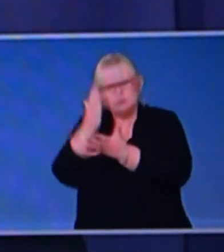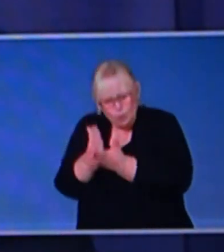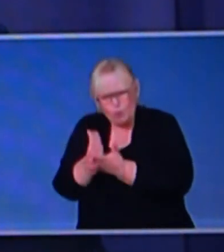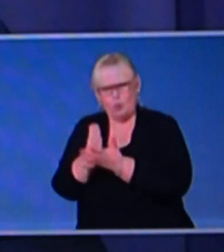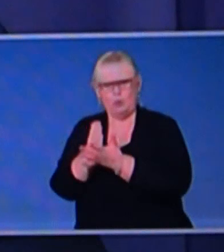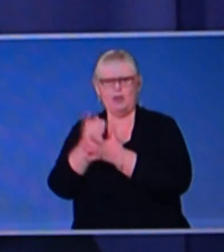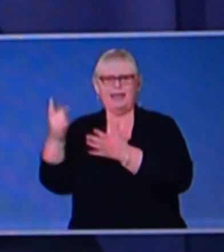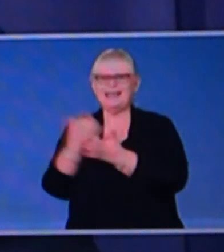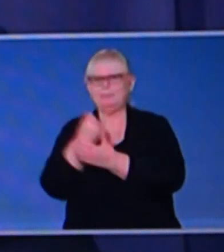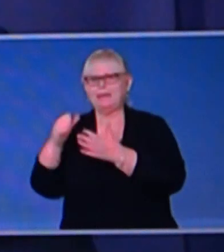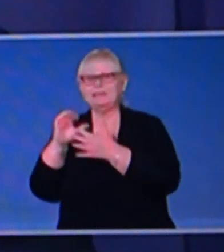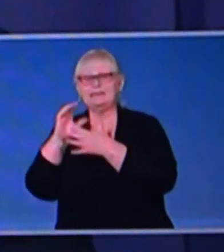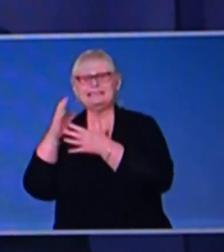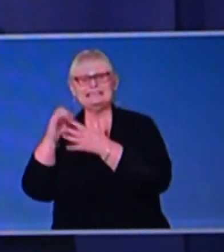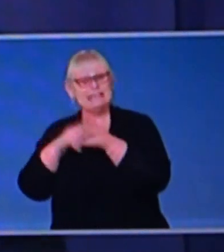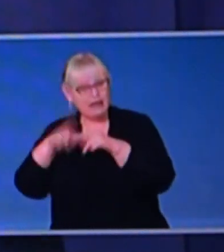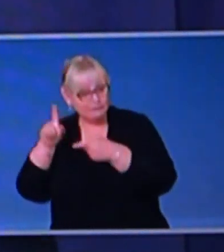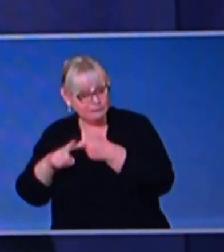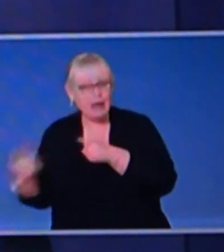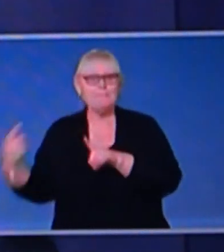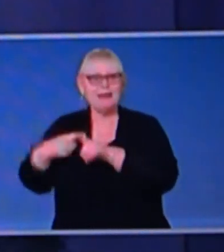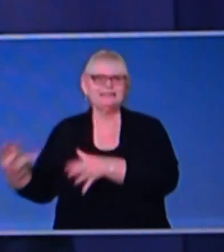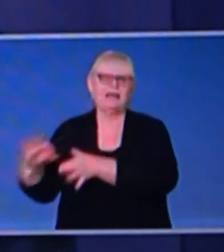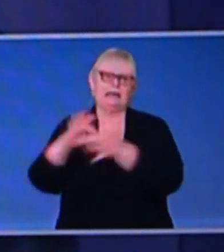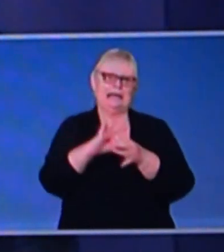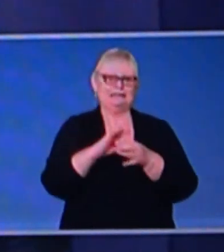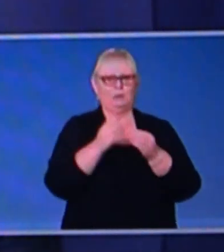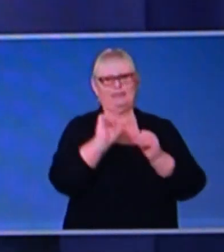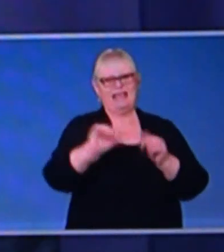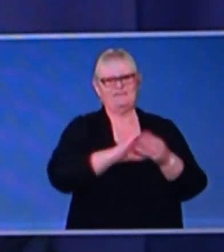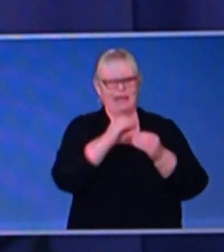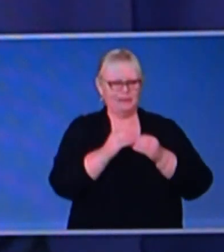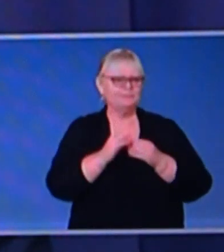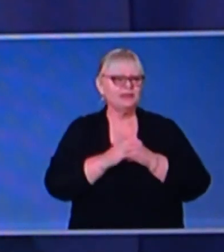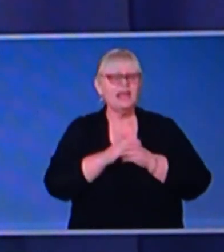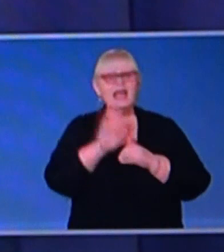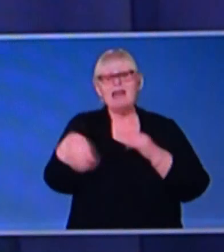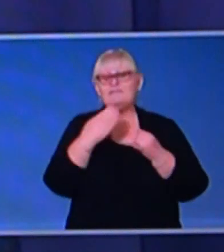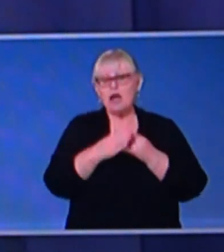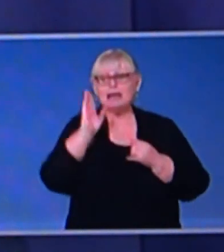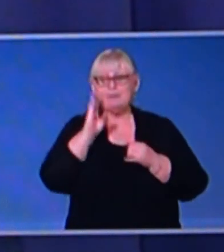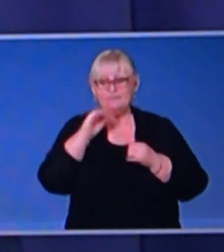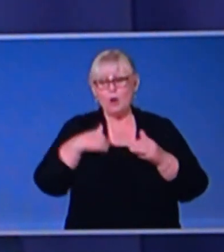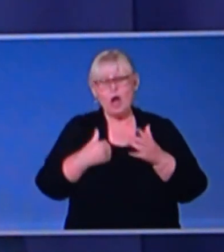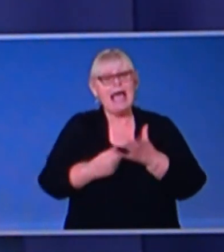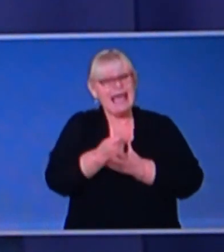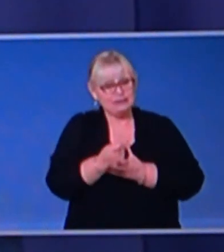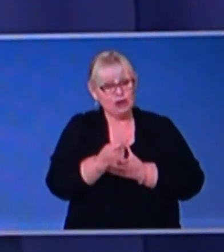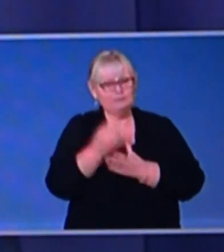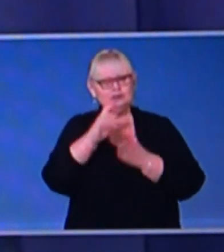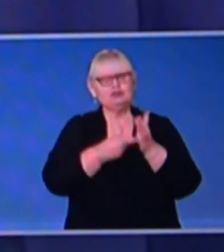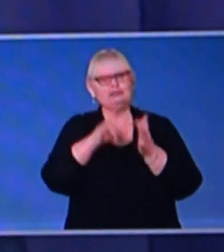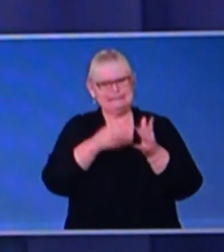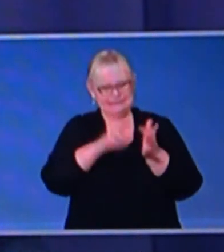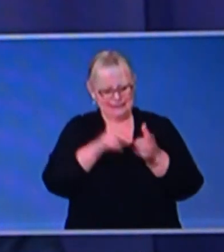but we keep them connected, because that's good for their health as well. Now, just finally, before I hand over to Christine to talk more